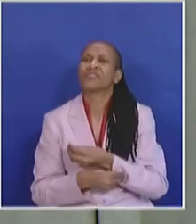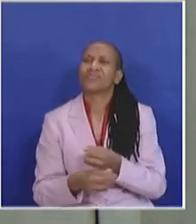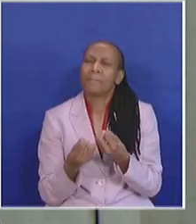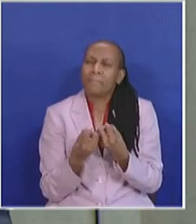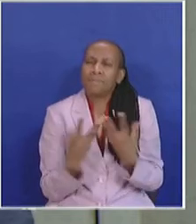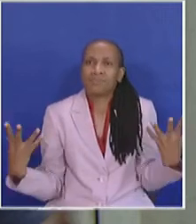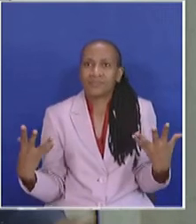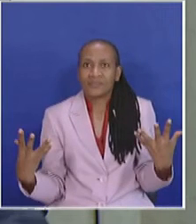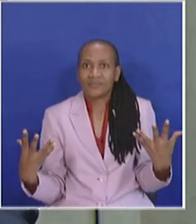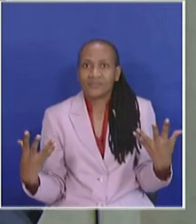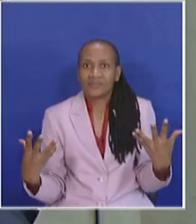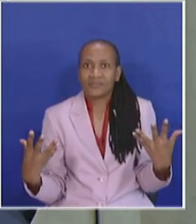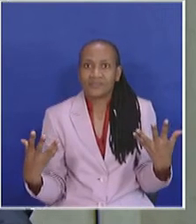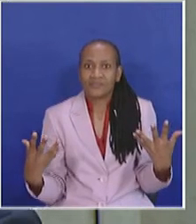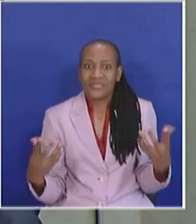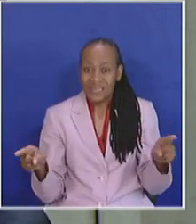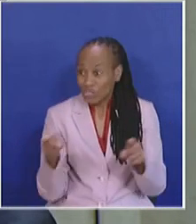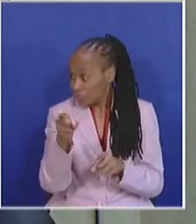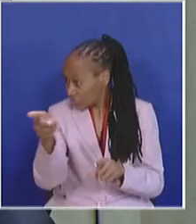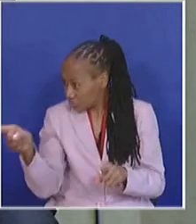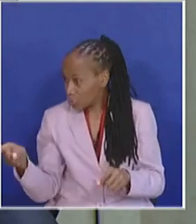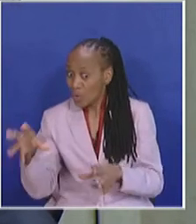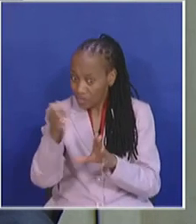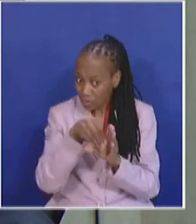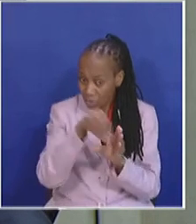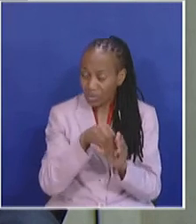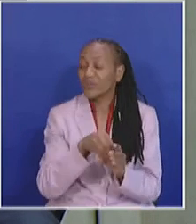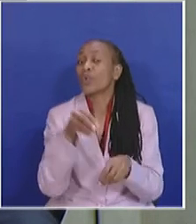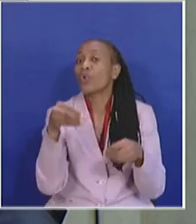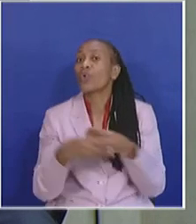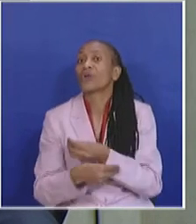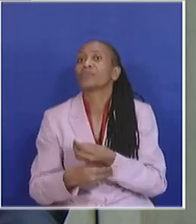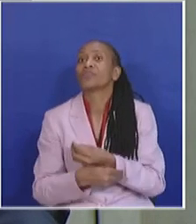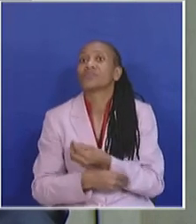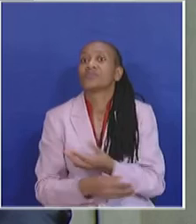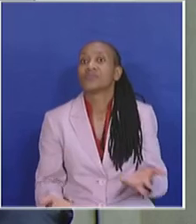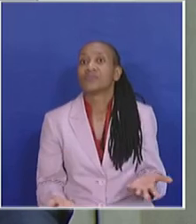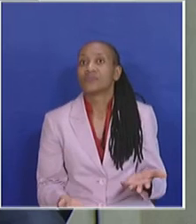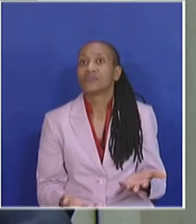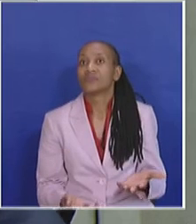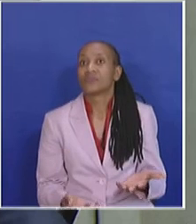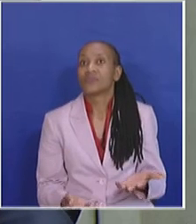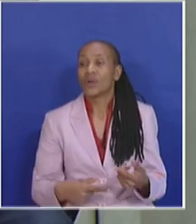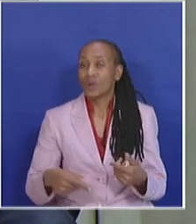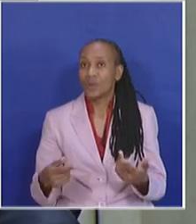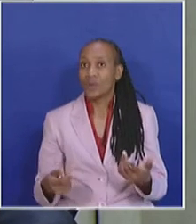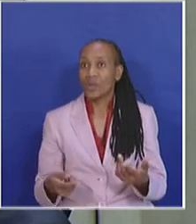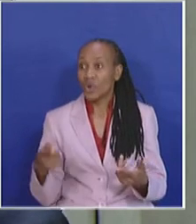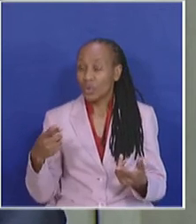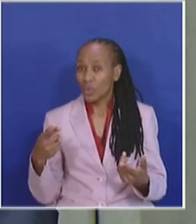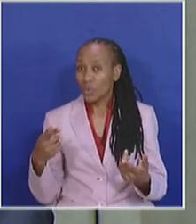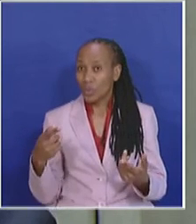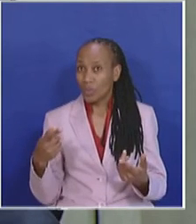it because you collude. We have flushed the guilty out of the system and made them pay